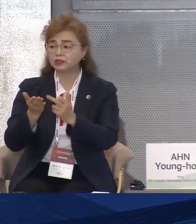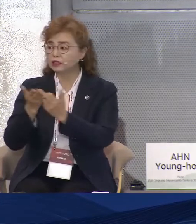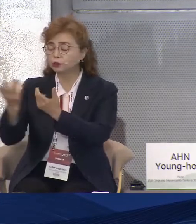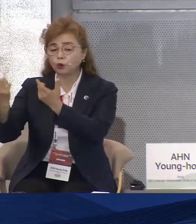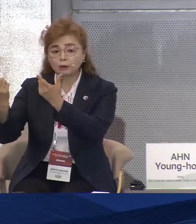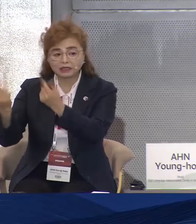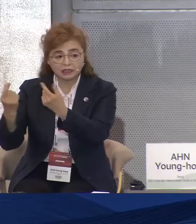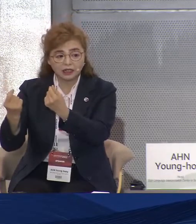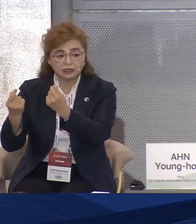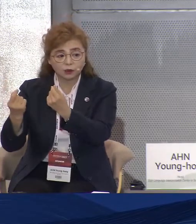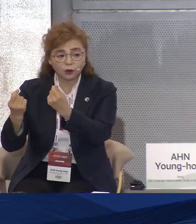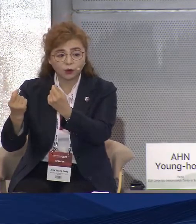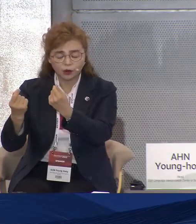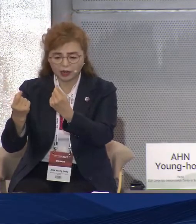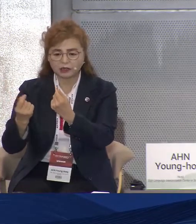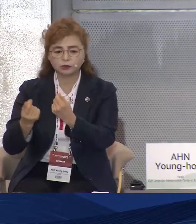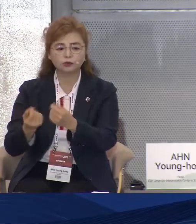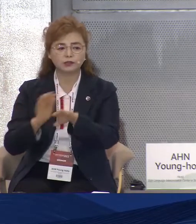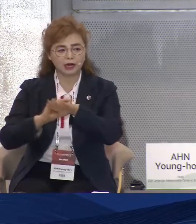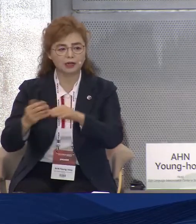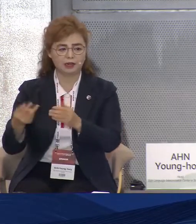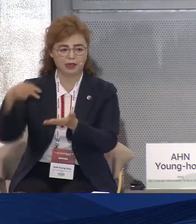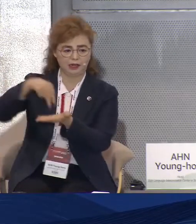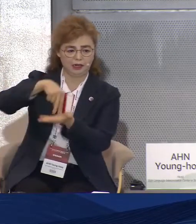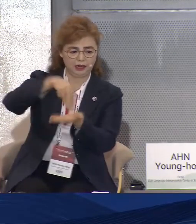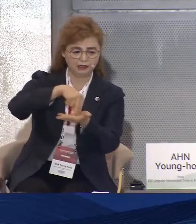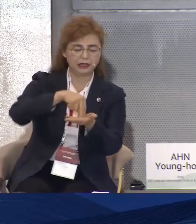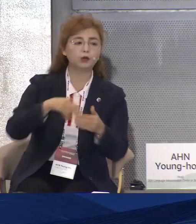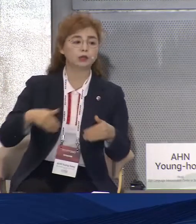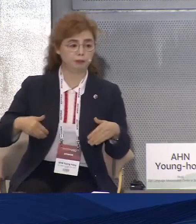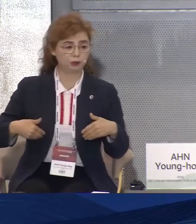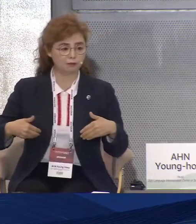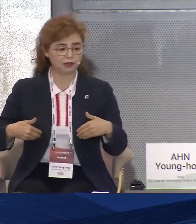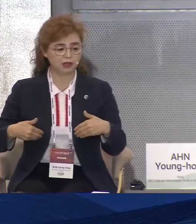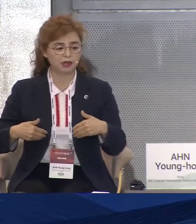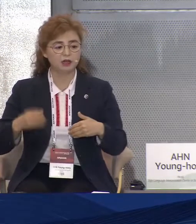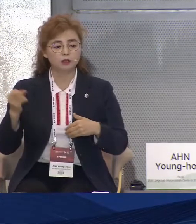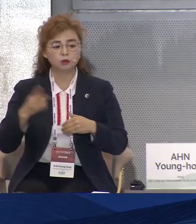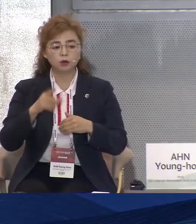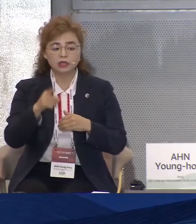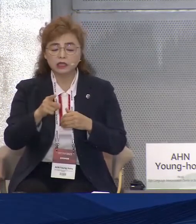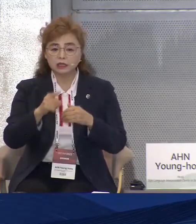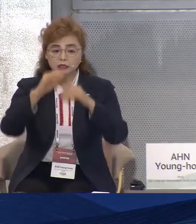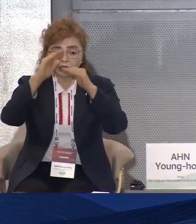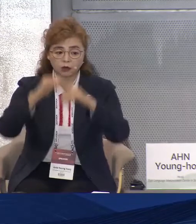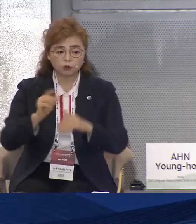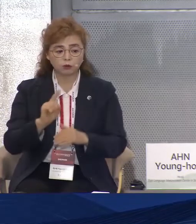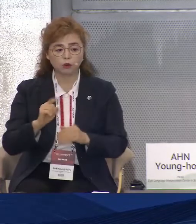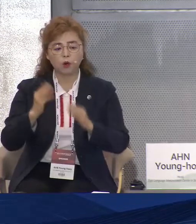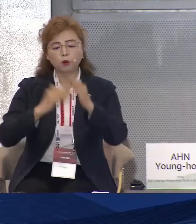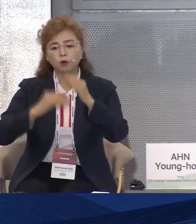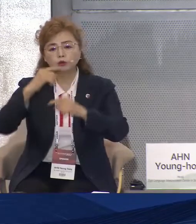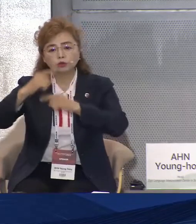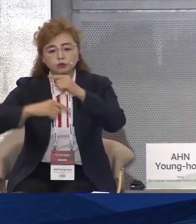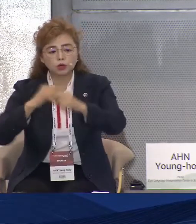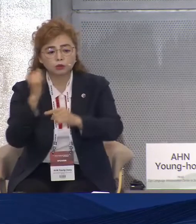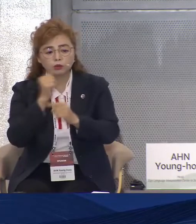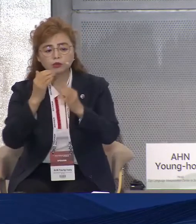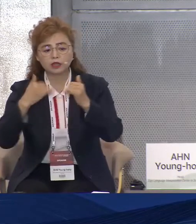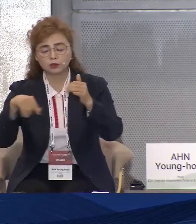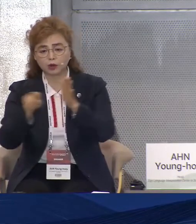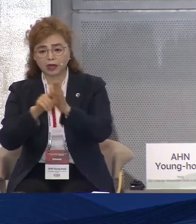hiring, the government affiliated agencies should hire interpreters with hearing loss.